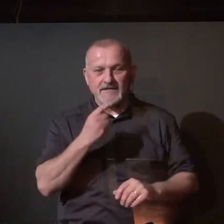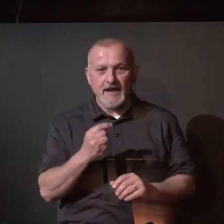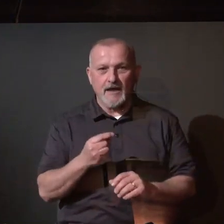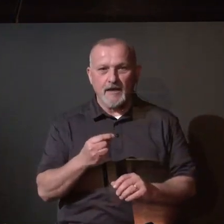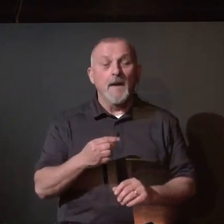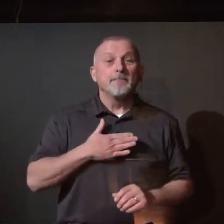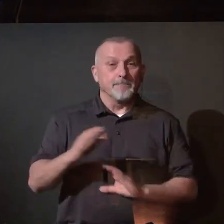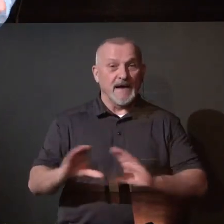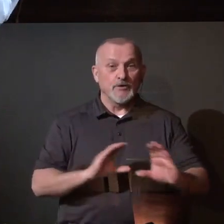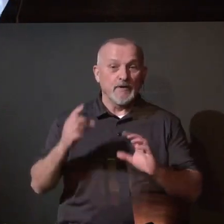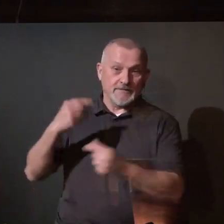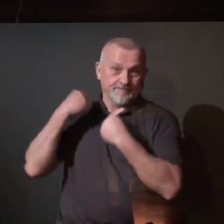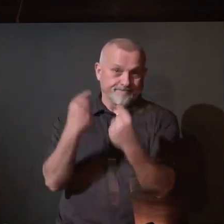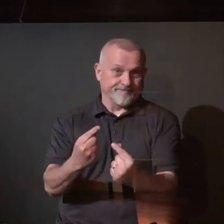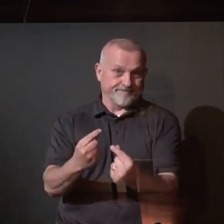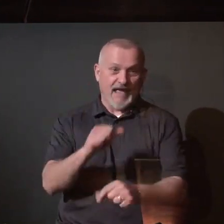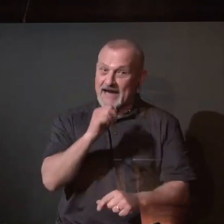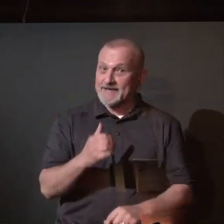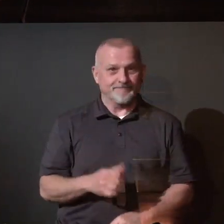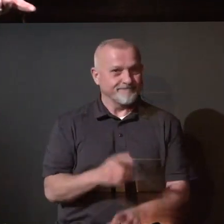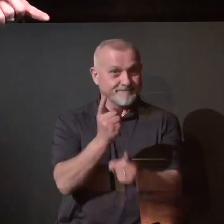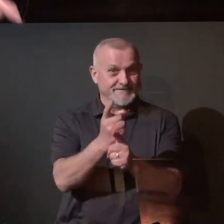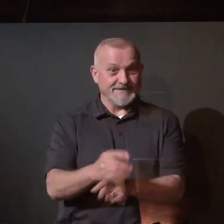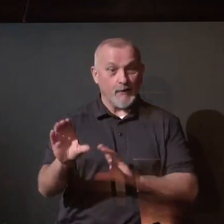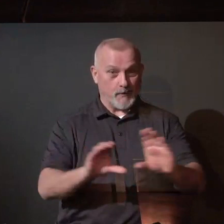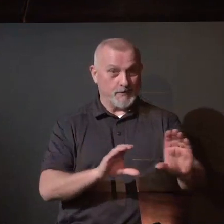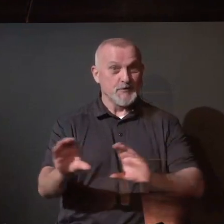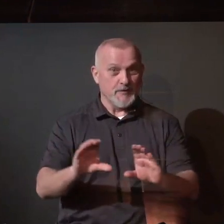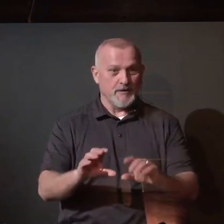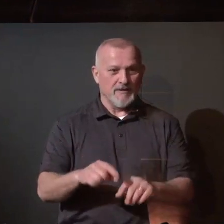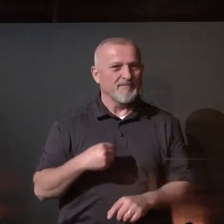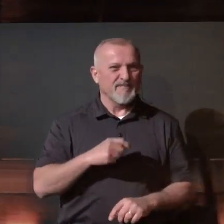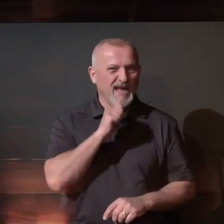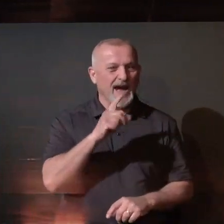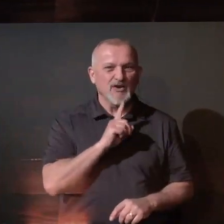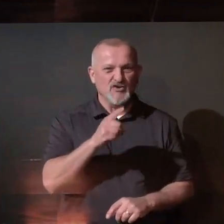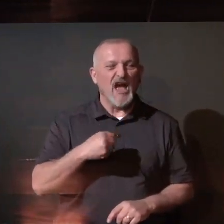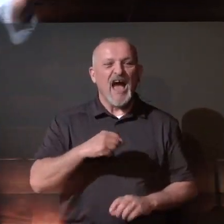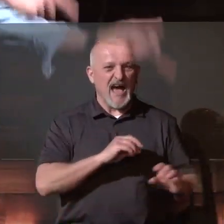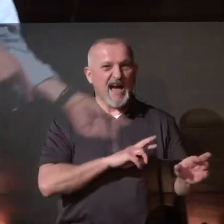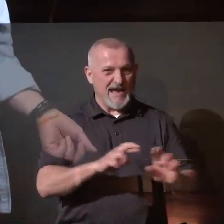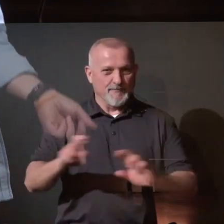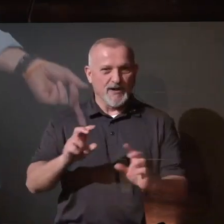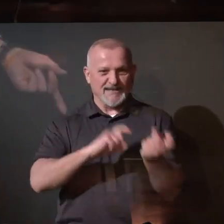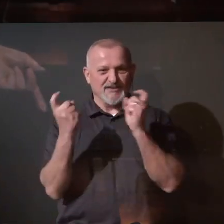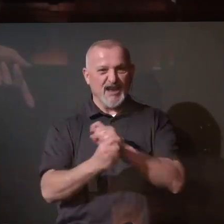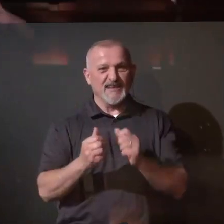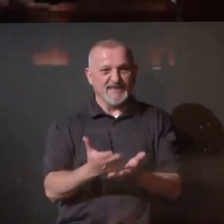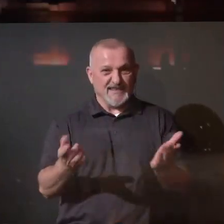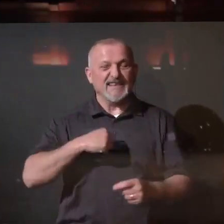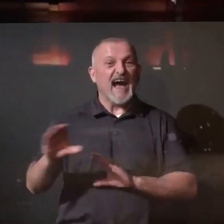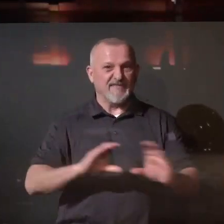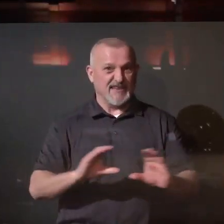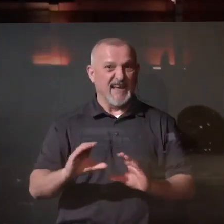that I've always done something is not the right way to do it, and I'm not for sure that I'm ready to change what I've always done in the way that I've always done it. I